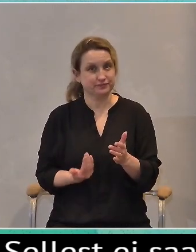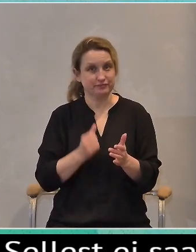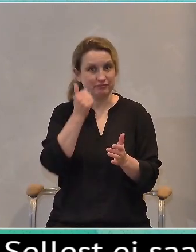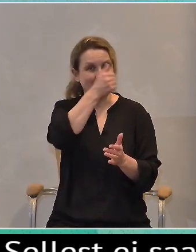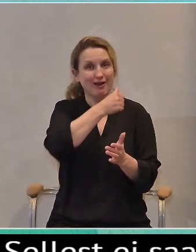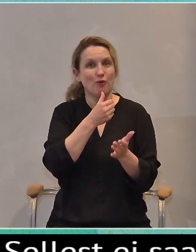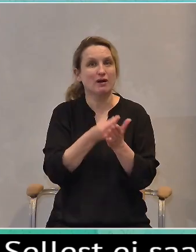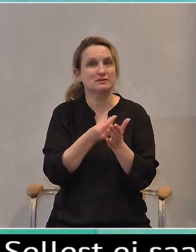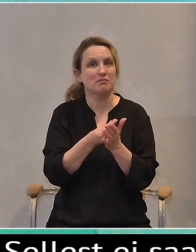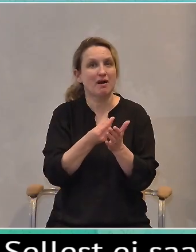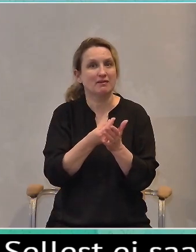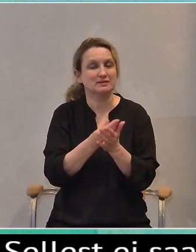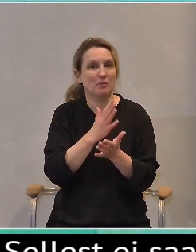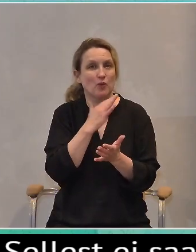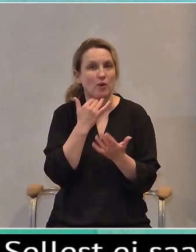year?